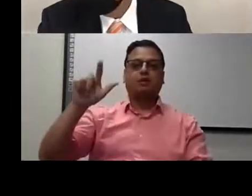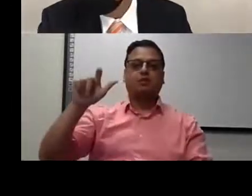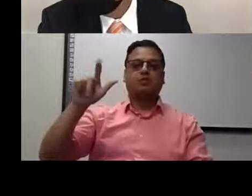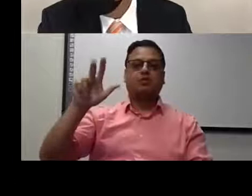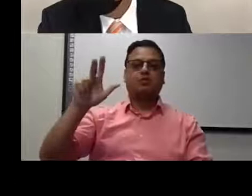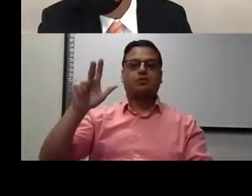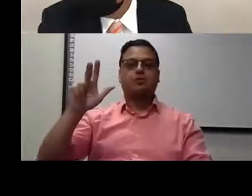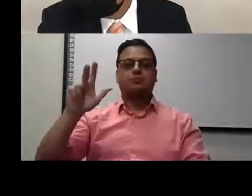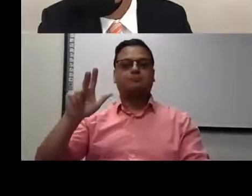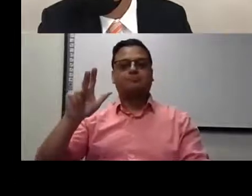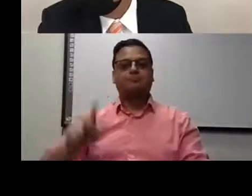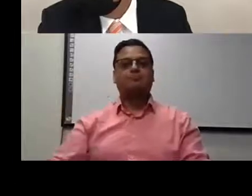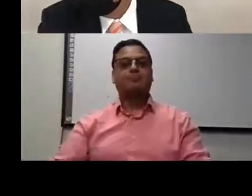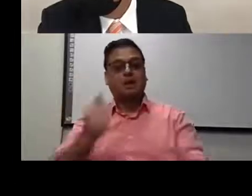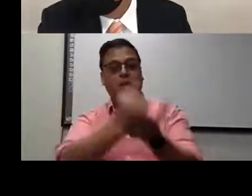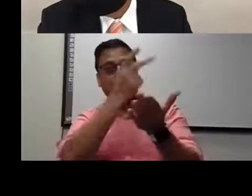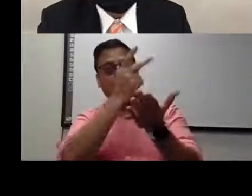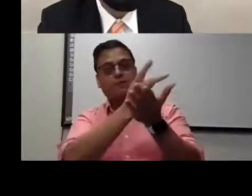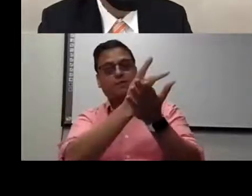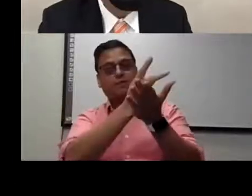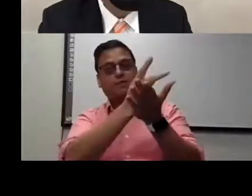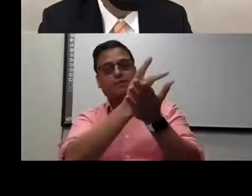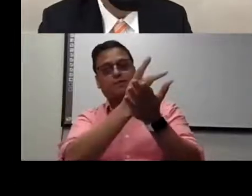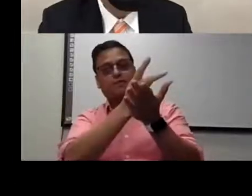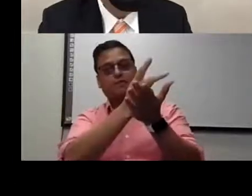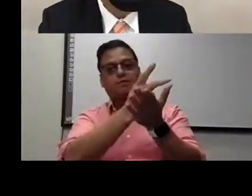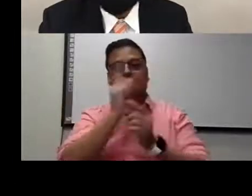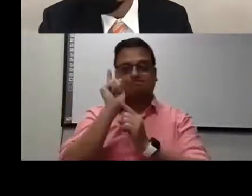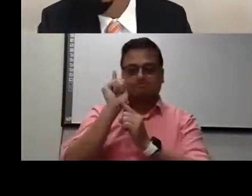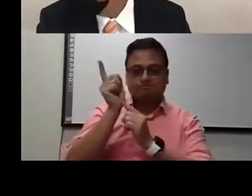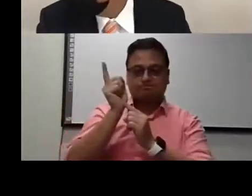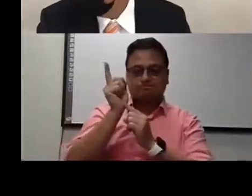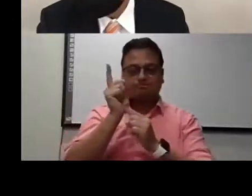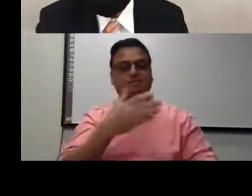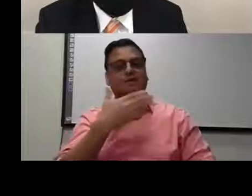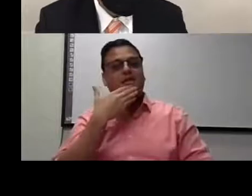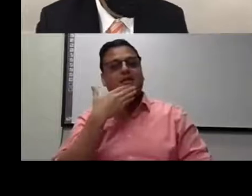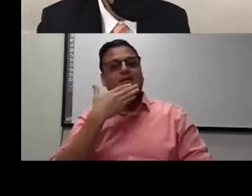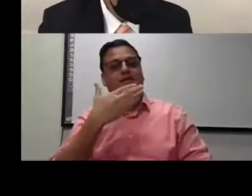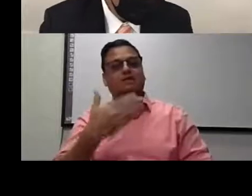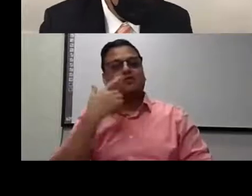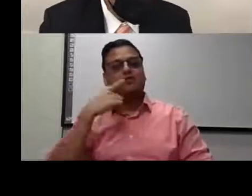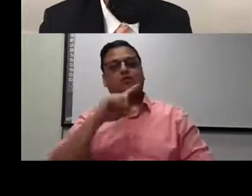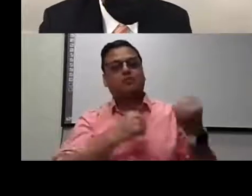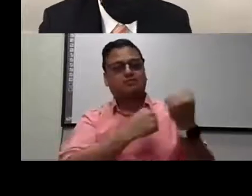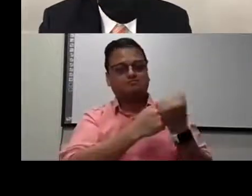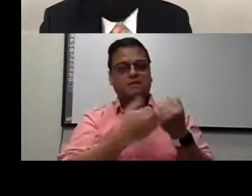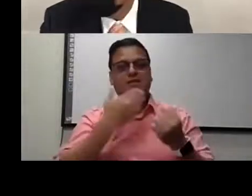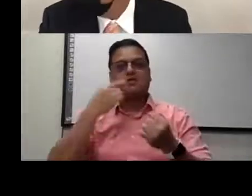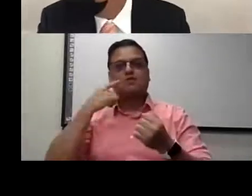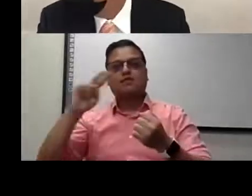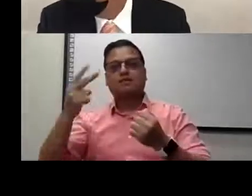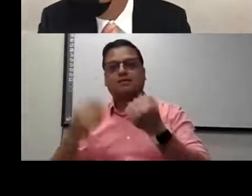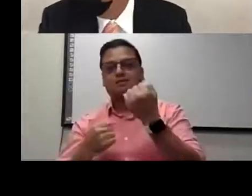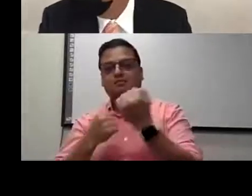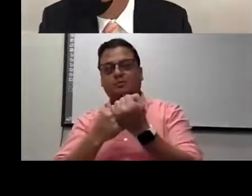Motion to approve the minutes. I'll second. Thank you, Trustee Corzo for the motion, Trustee Proctor for the second. Roll call vote,